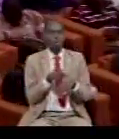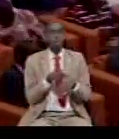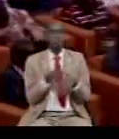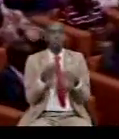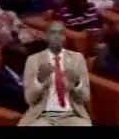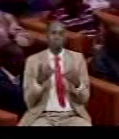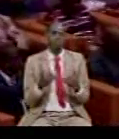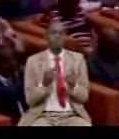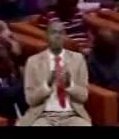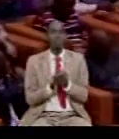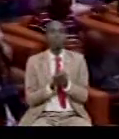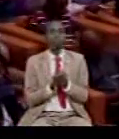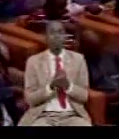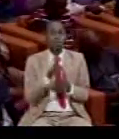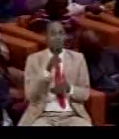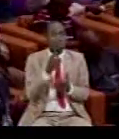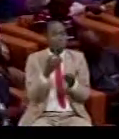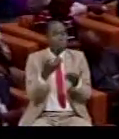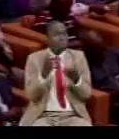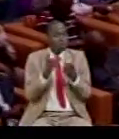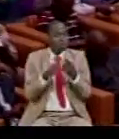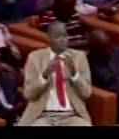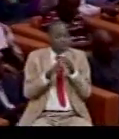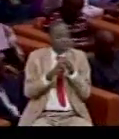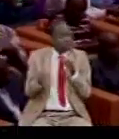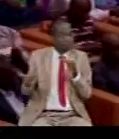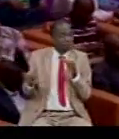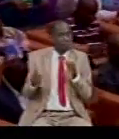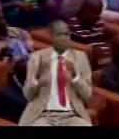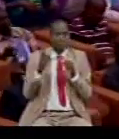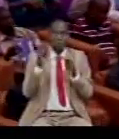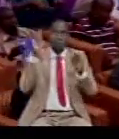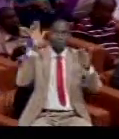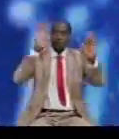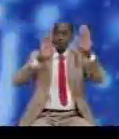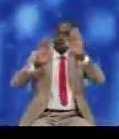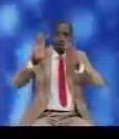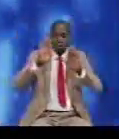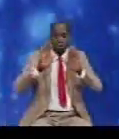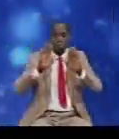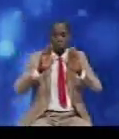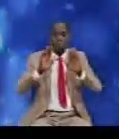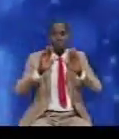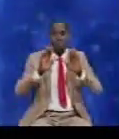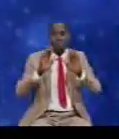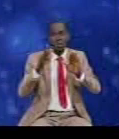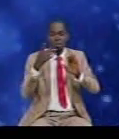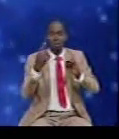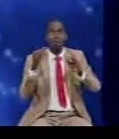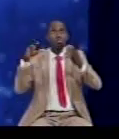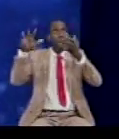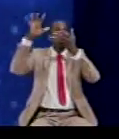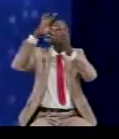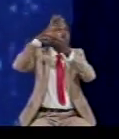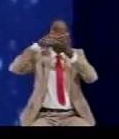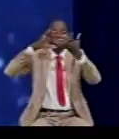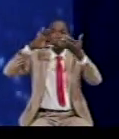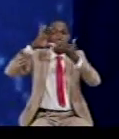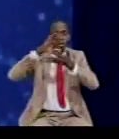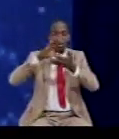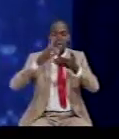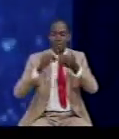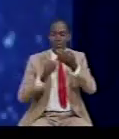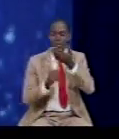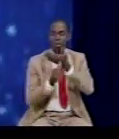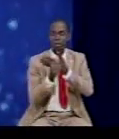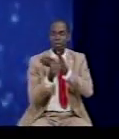eyes closed. You want to escape the trouble, the storm, the